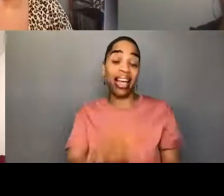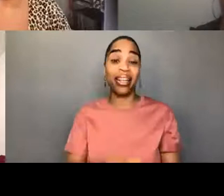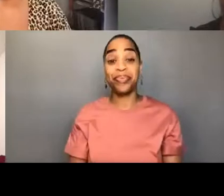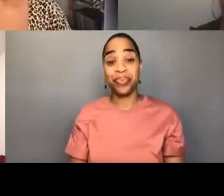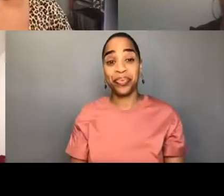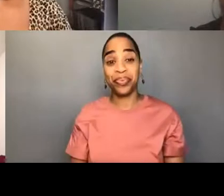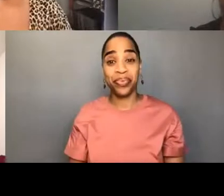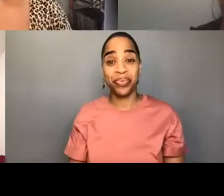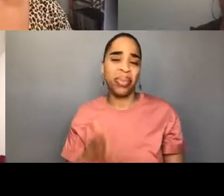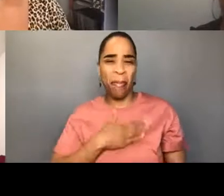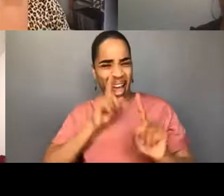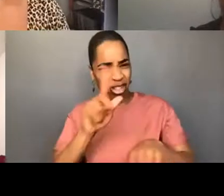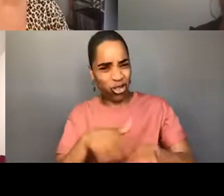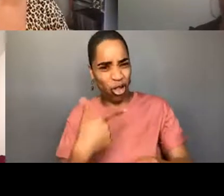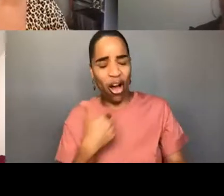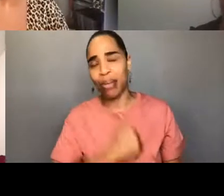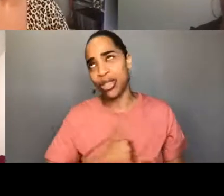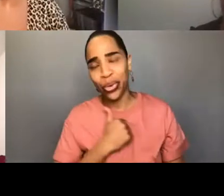1968. I know my answers are long, y'all, I'm sorry.